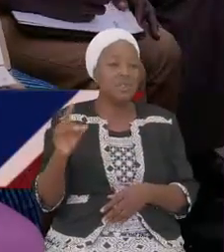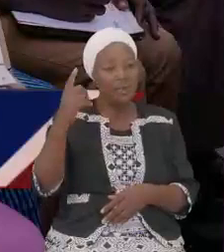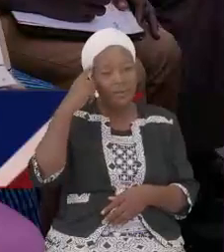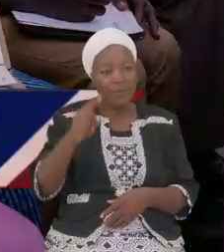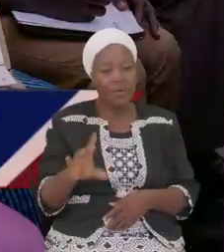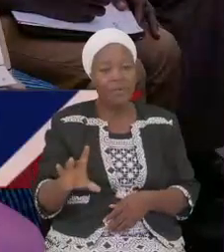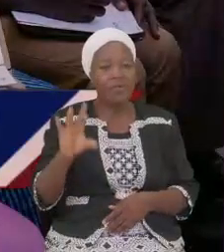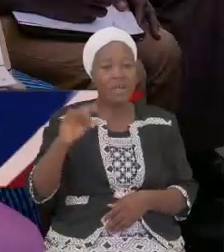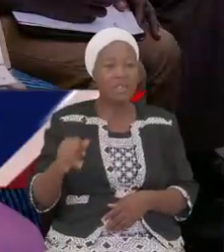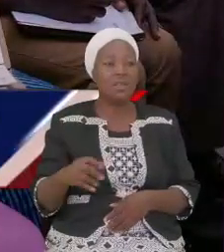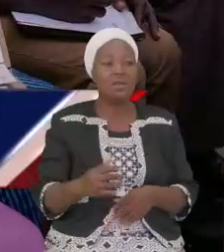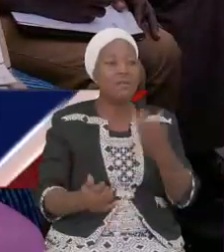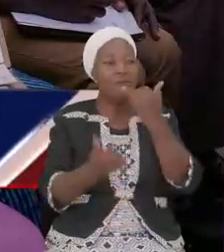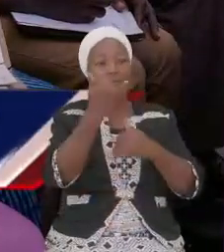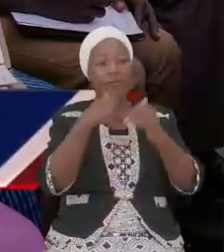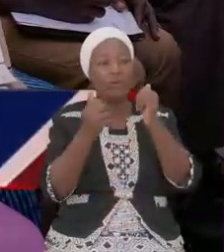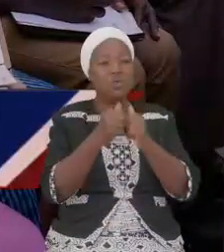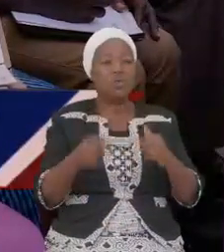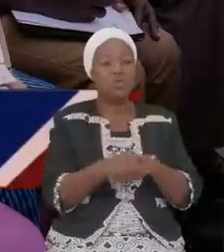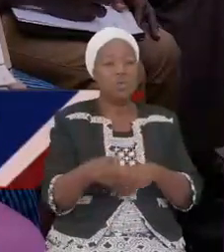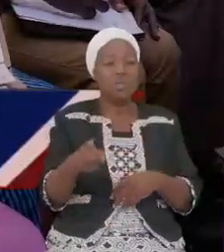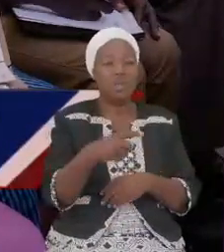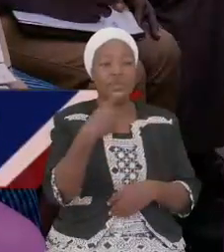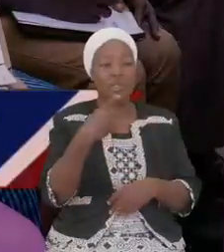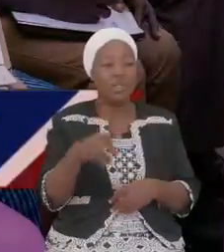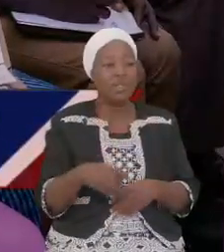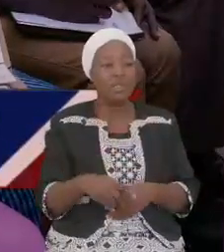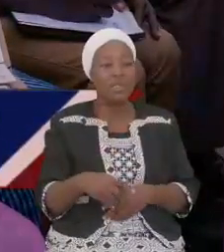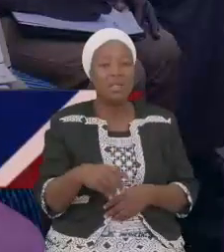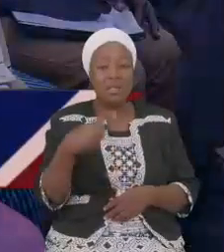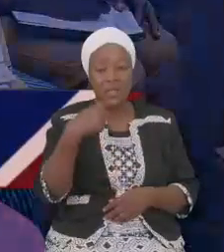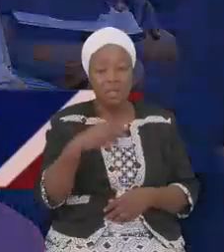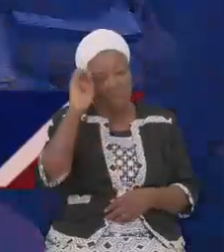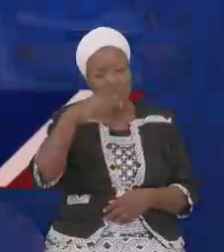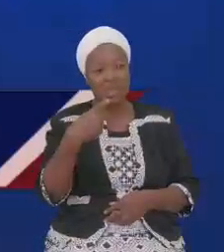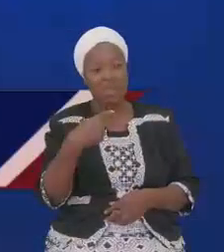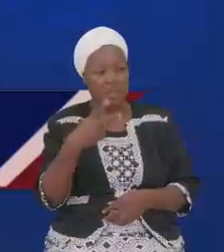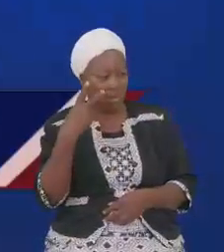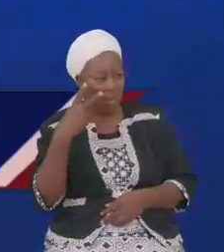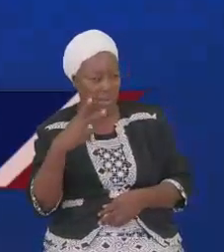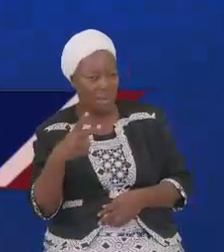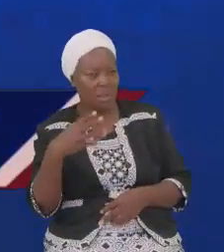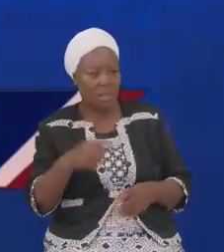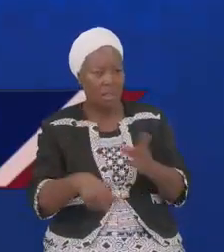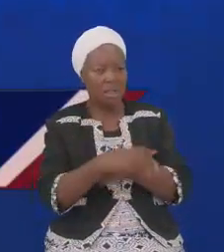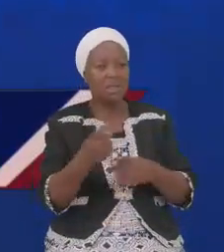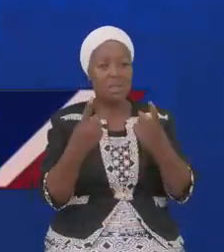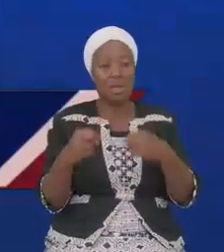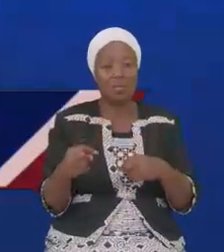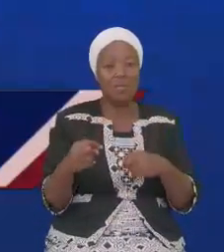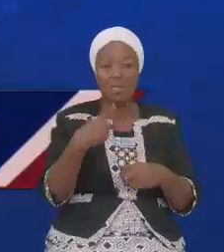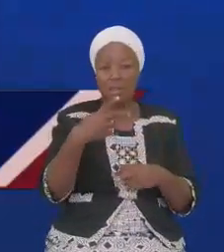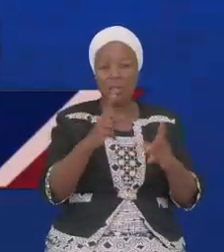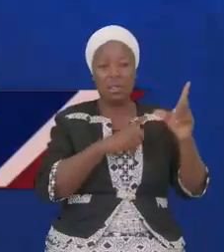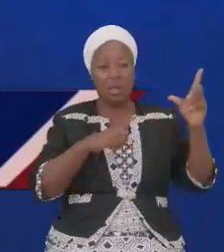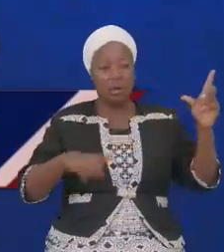finding fault with them, saith he, he saith, behold, the days come,